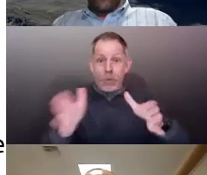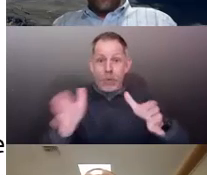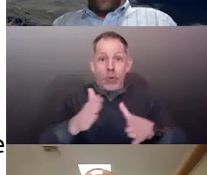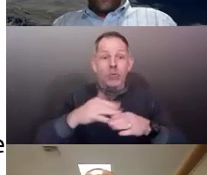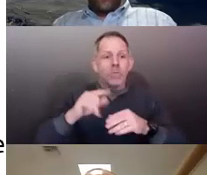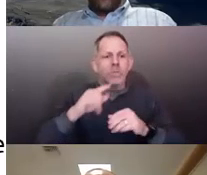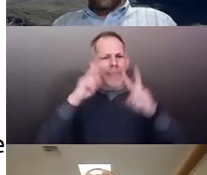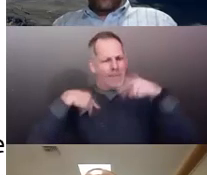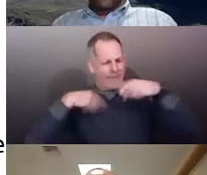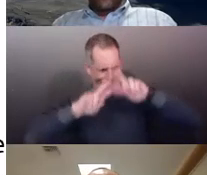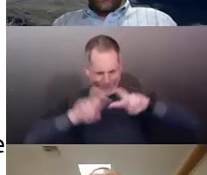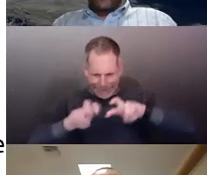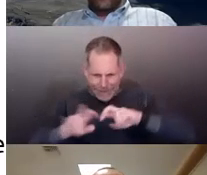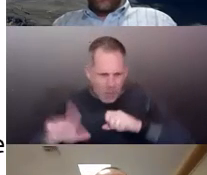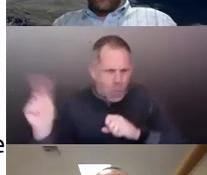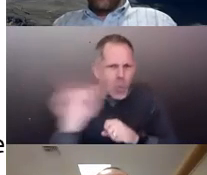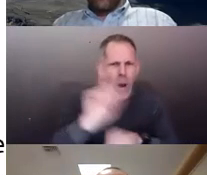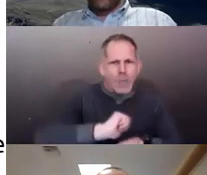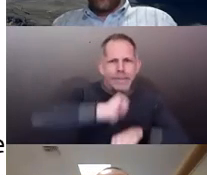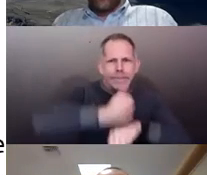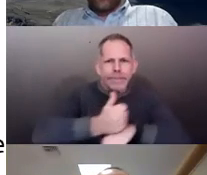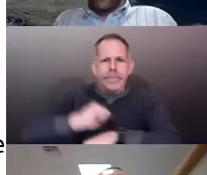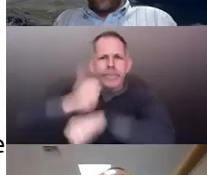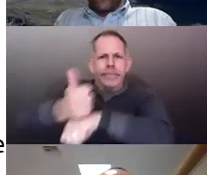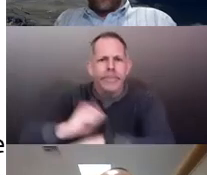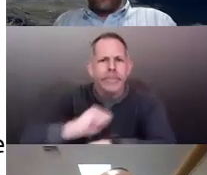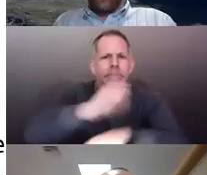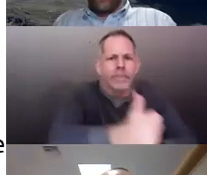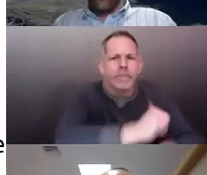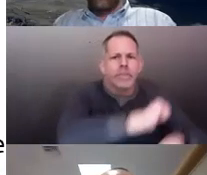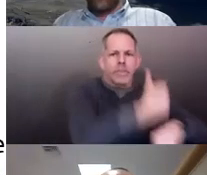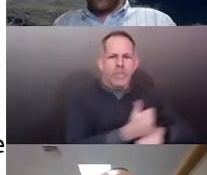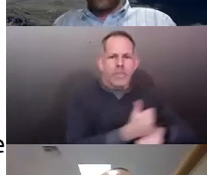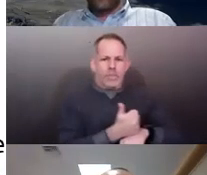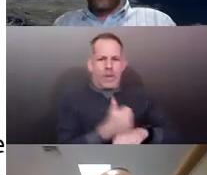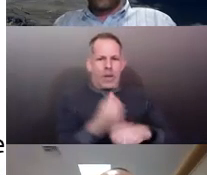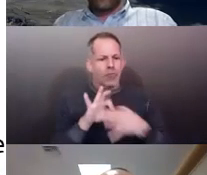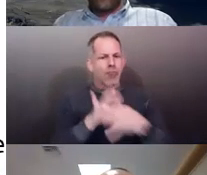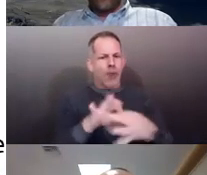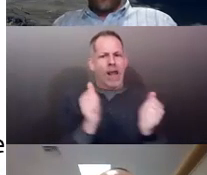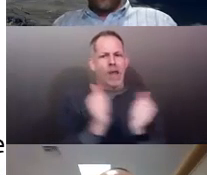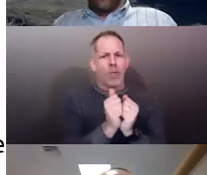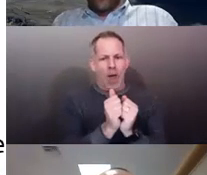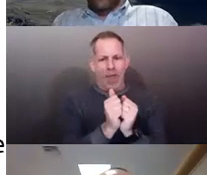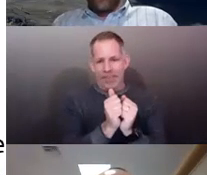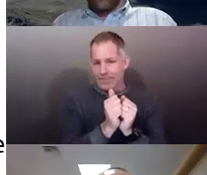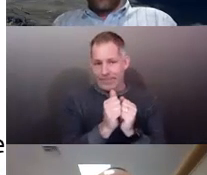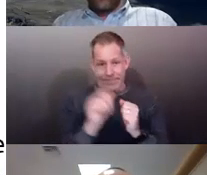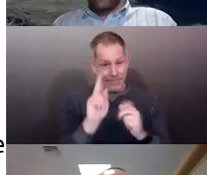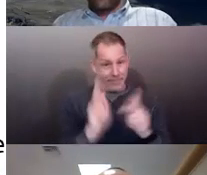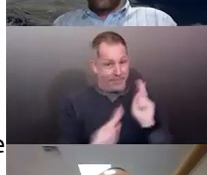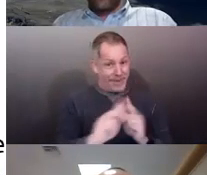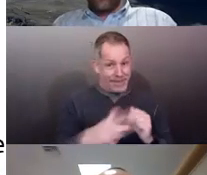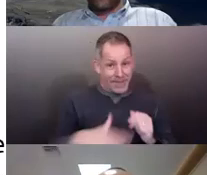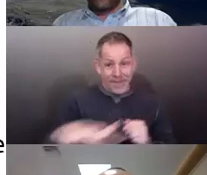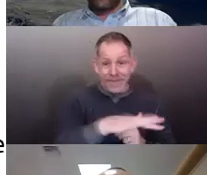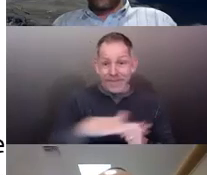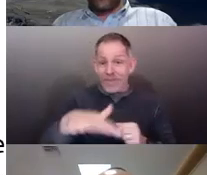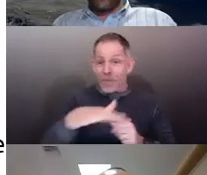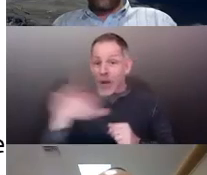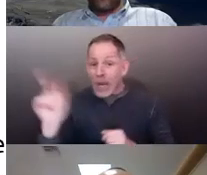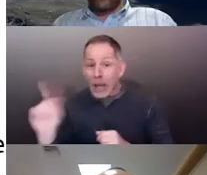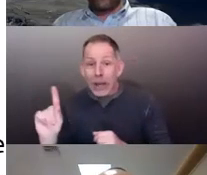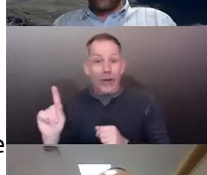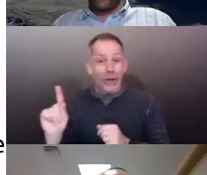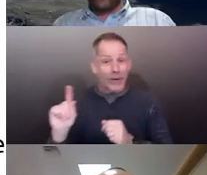data, transportation data. So we look and see where people have mobility issues. And of course, we overlay those with food deserts to